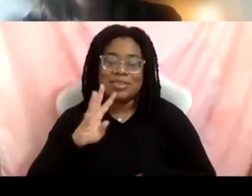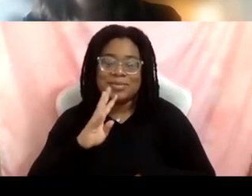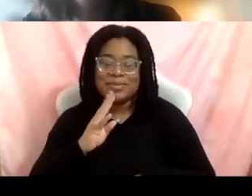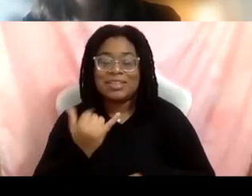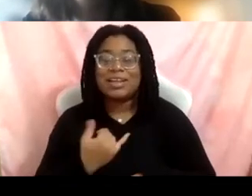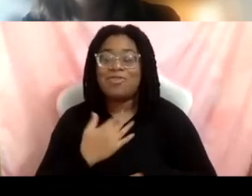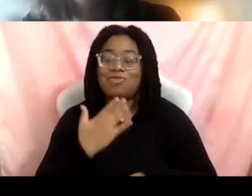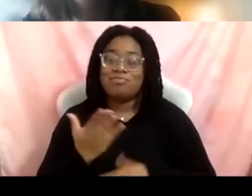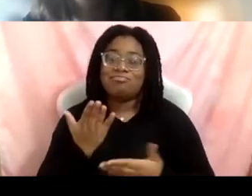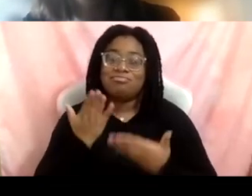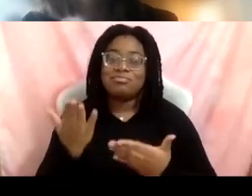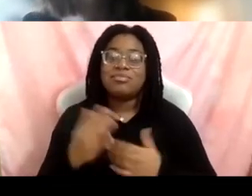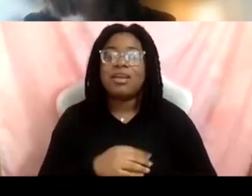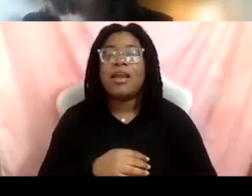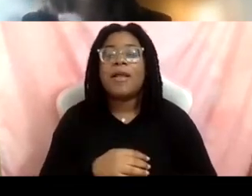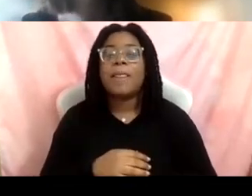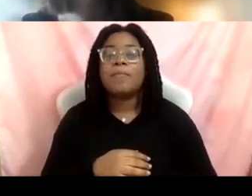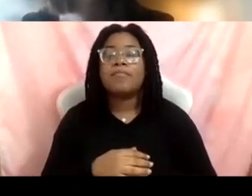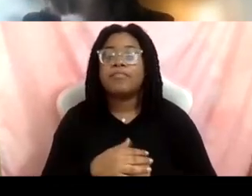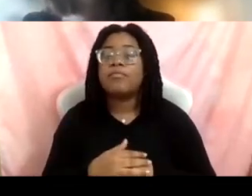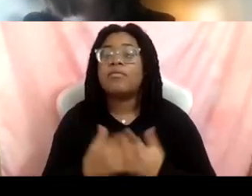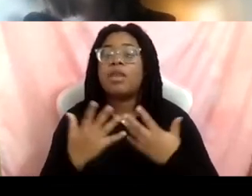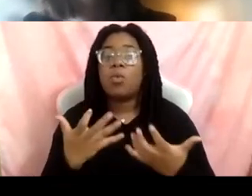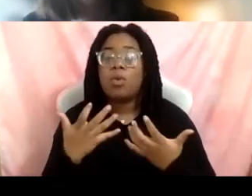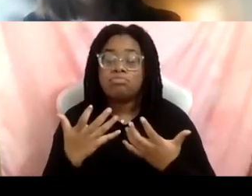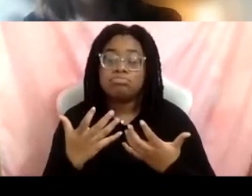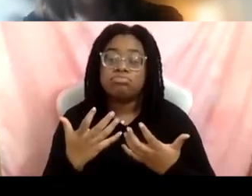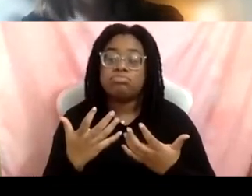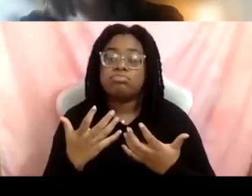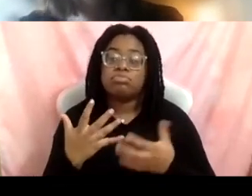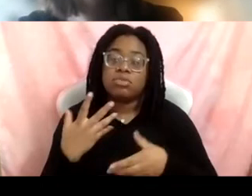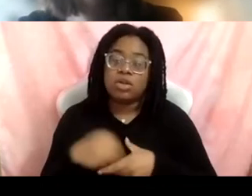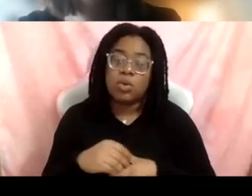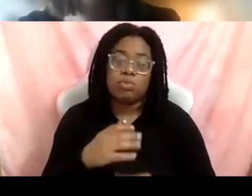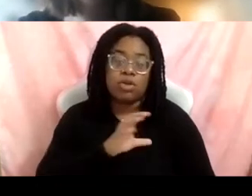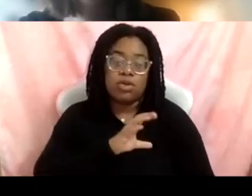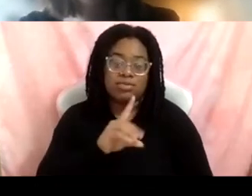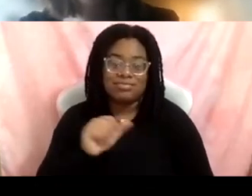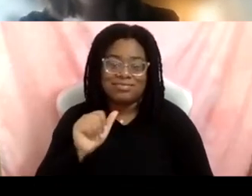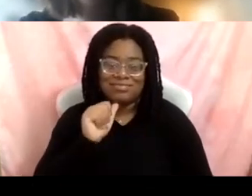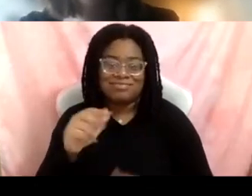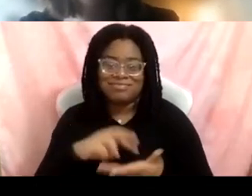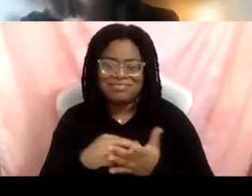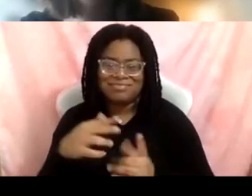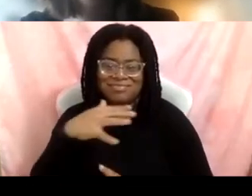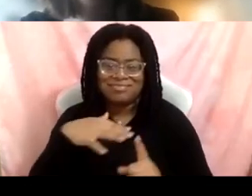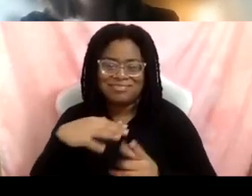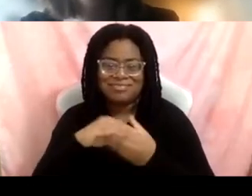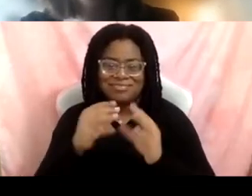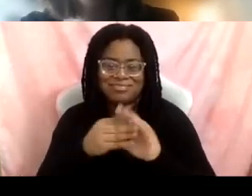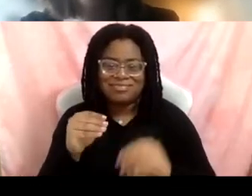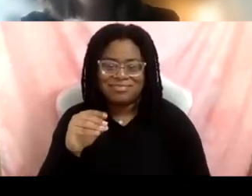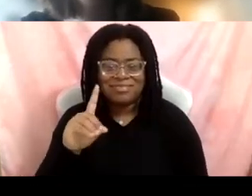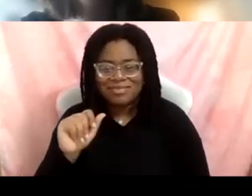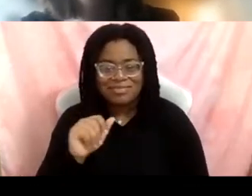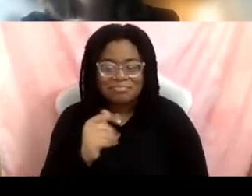and I think, you know, including disabled characters, that their story doesn't revolve around their disability at all. They just